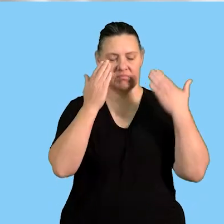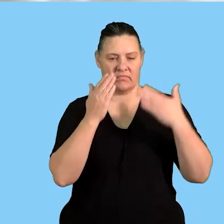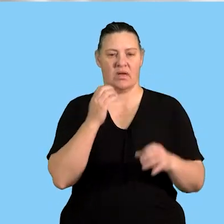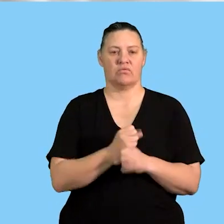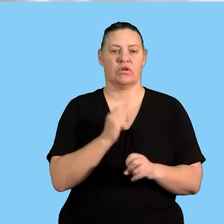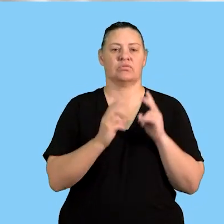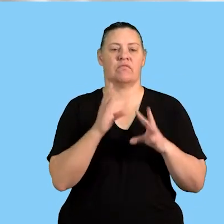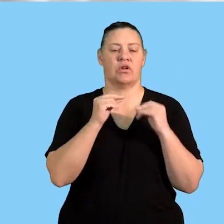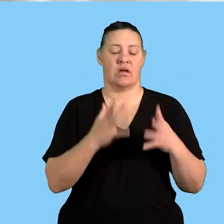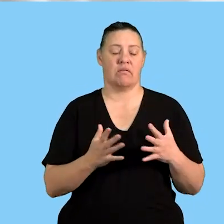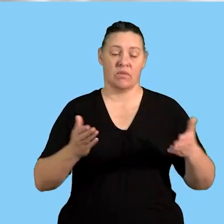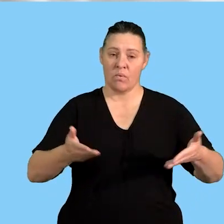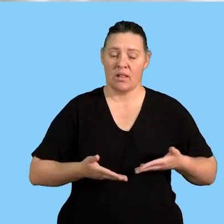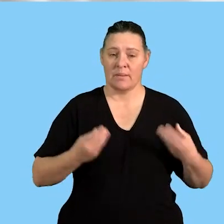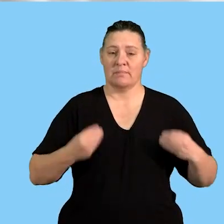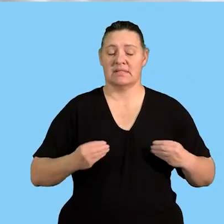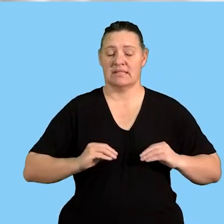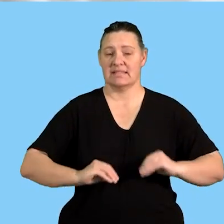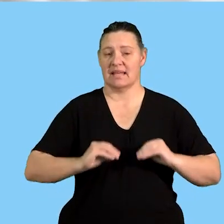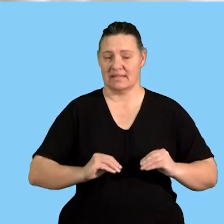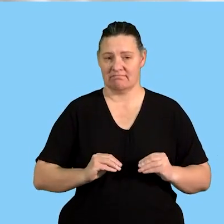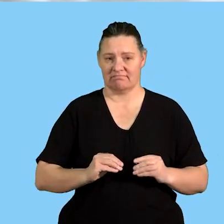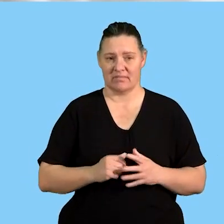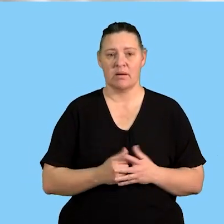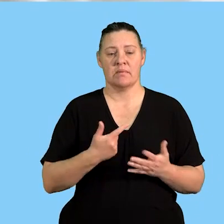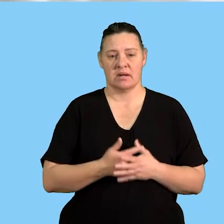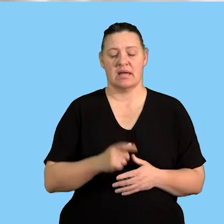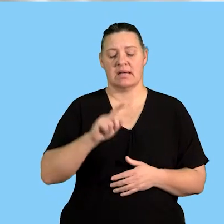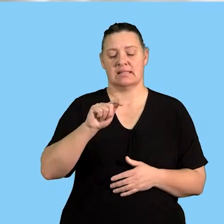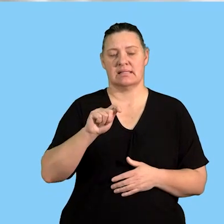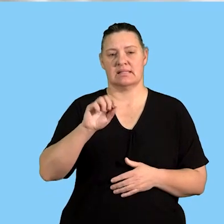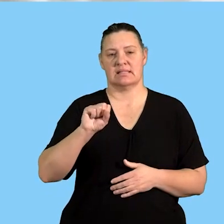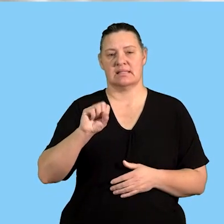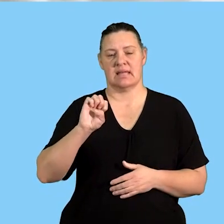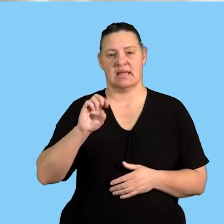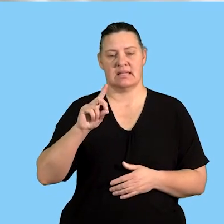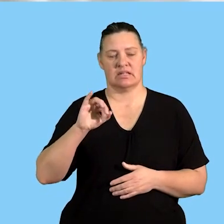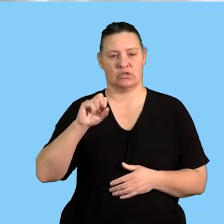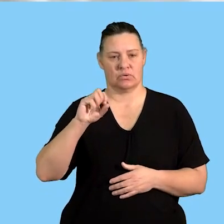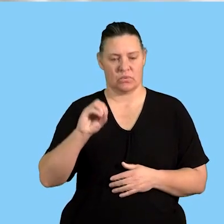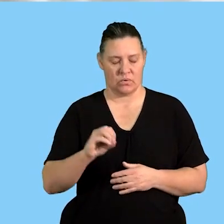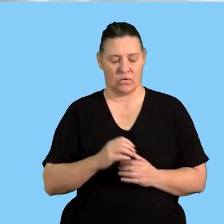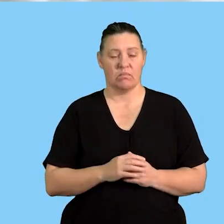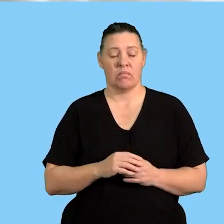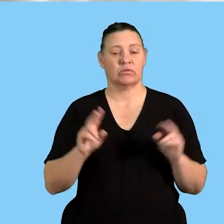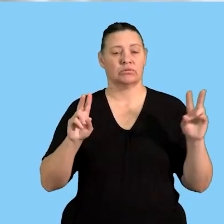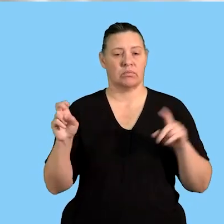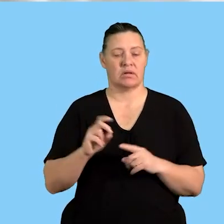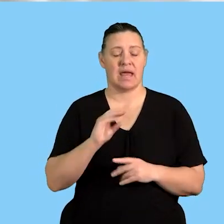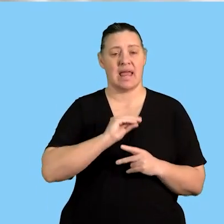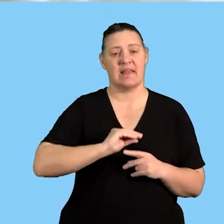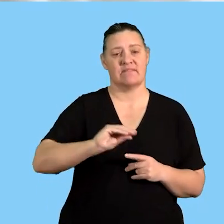Good day, grade 12 learners. Welcome to today's business studies lesson. My name is Tsidi Sotlaka. We'll be looking into a topic we call